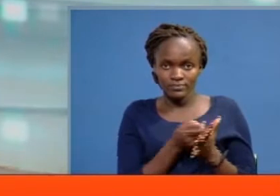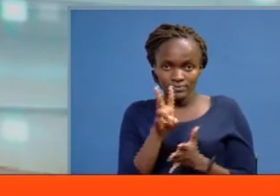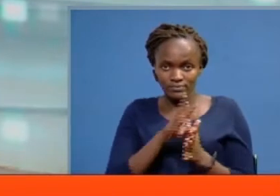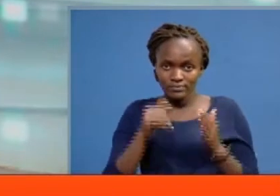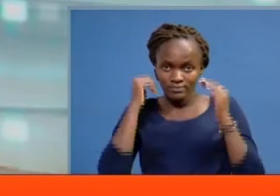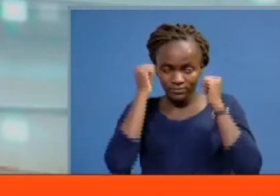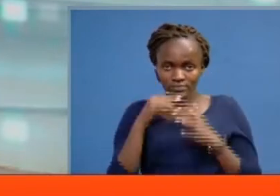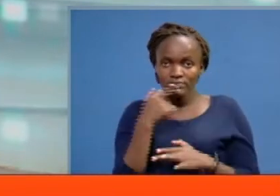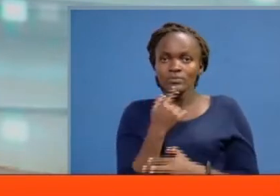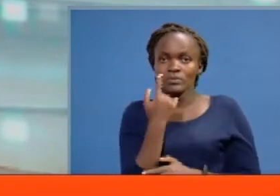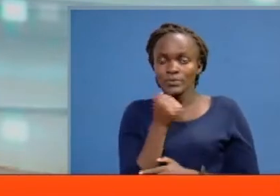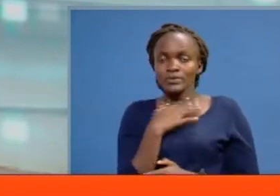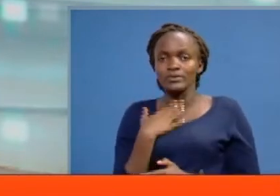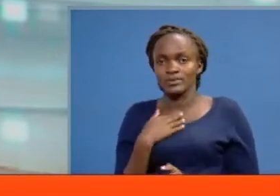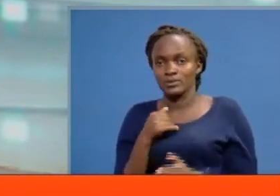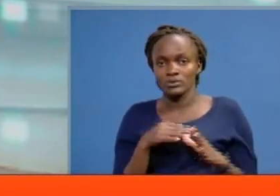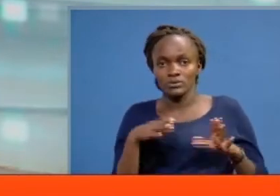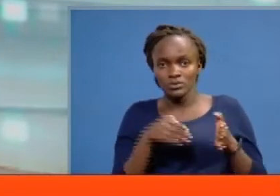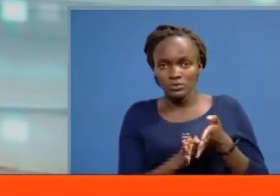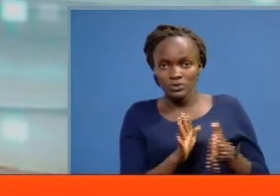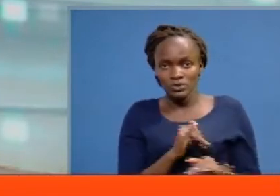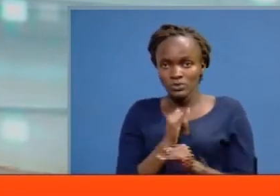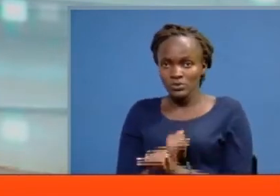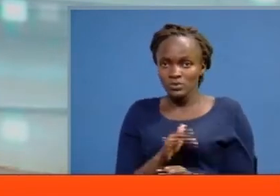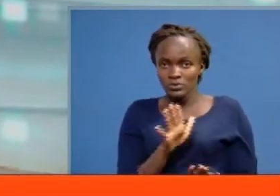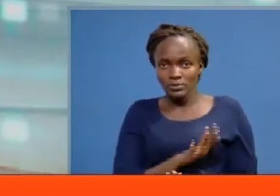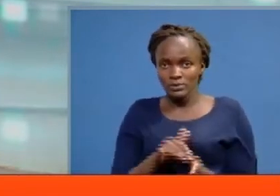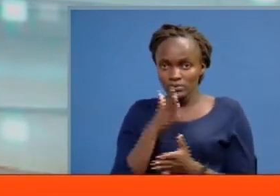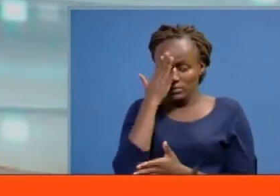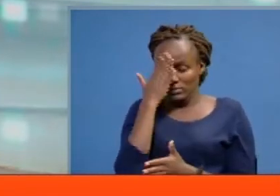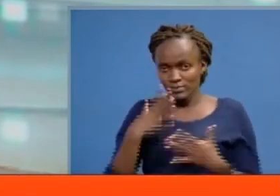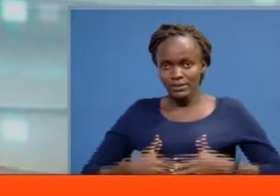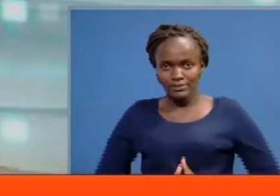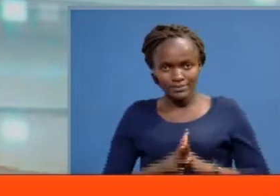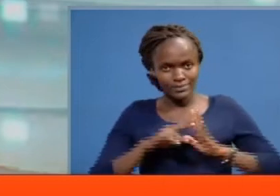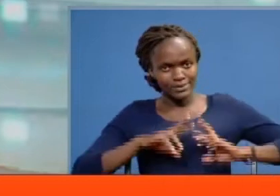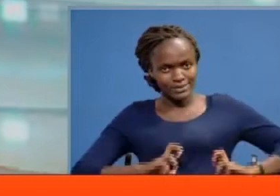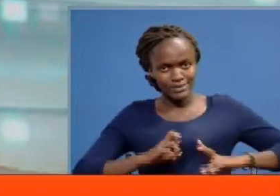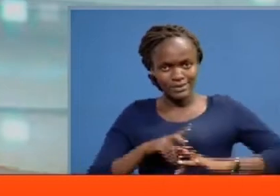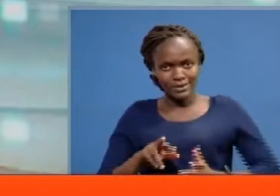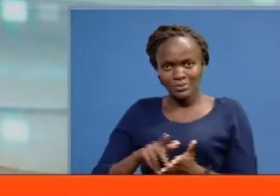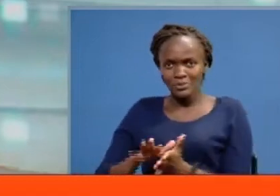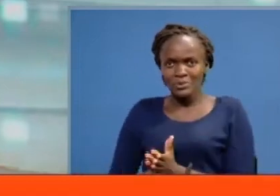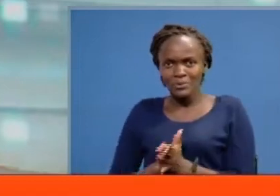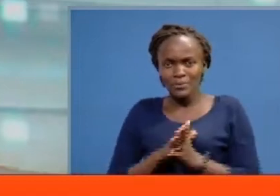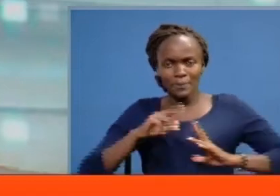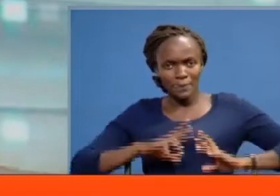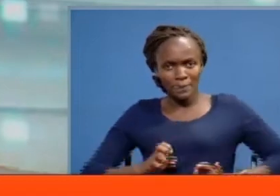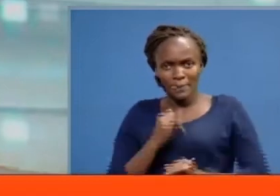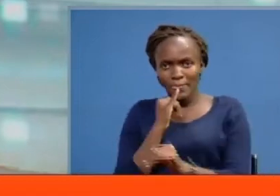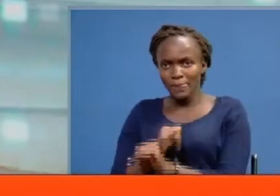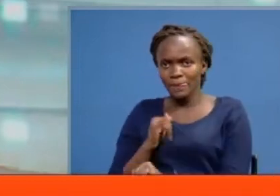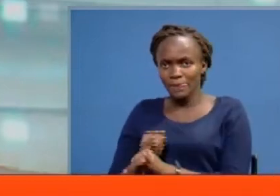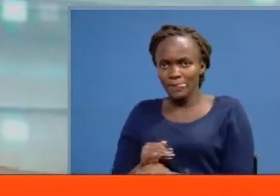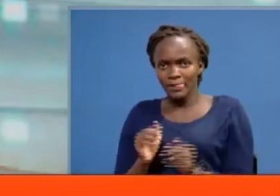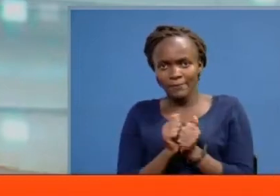for opportunities in the job market, we see people doing what they call tarmacking each and every day, knocking into offices with